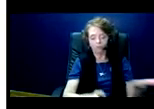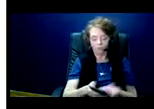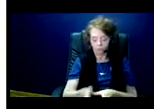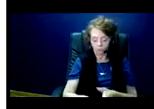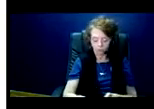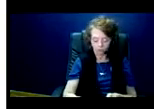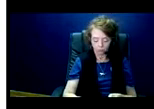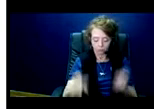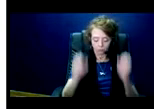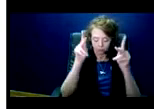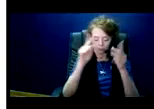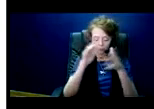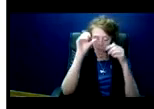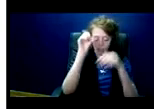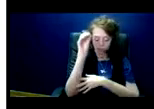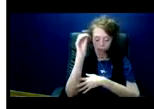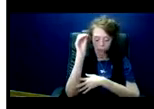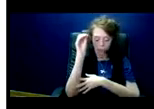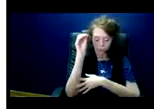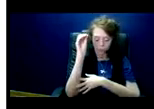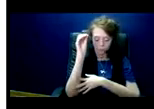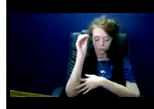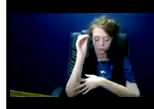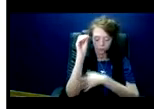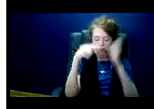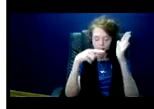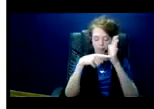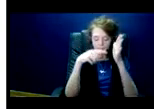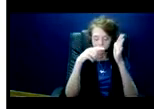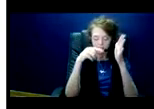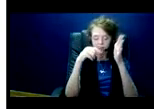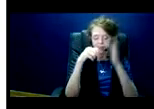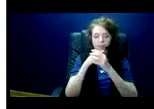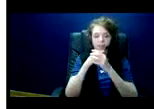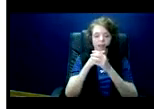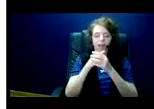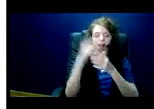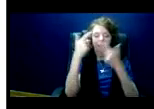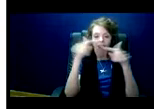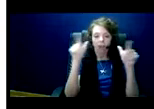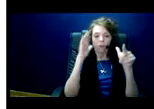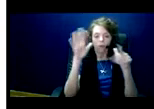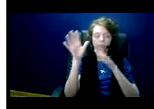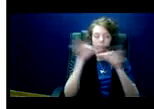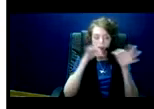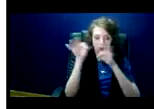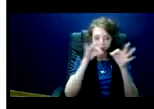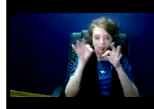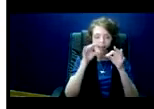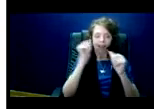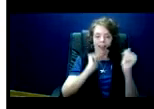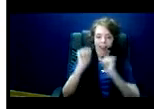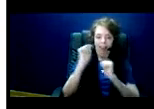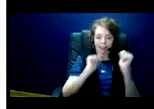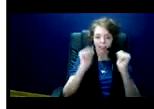Perfect. So this third one here is to use clear language, especially in giving directions or asking questions.